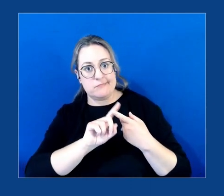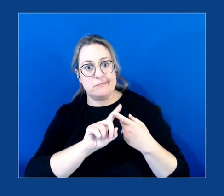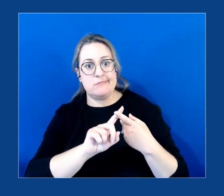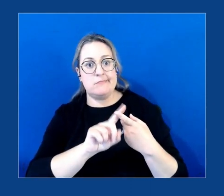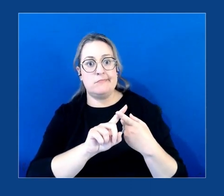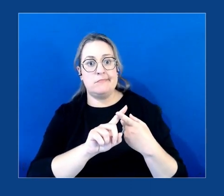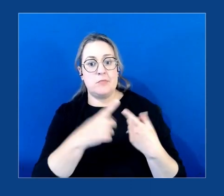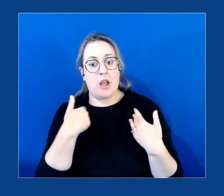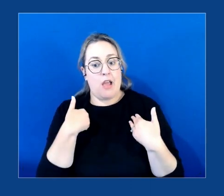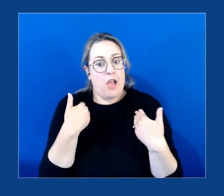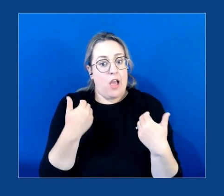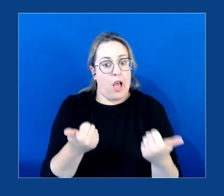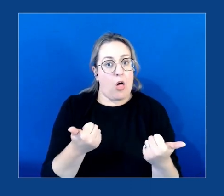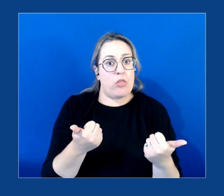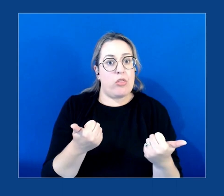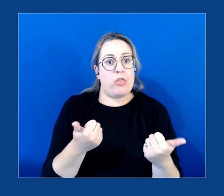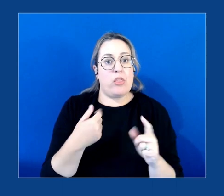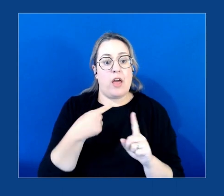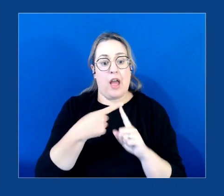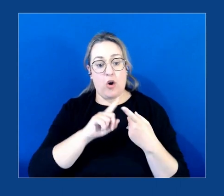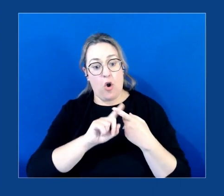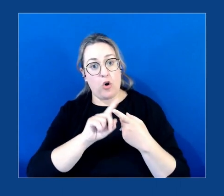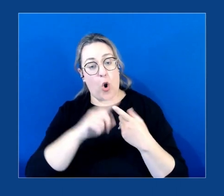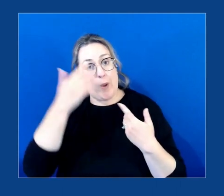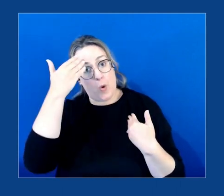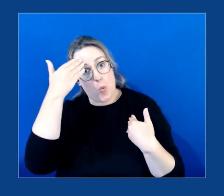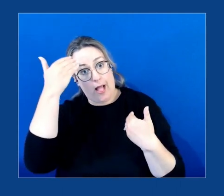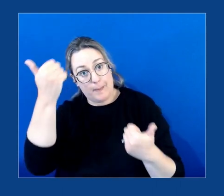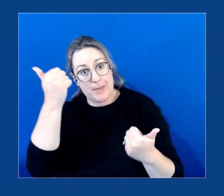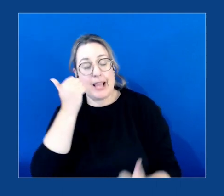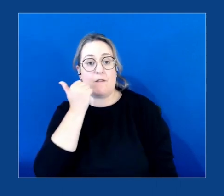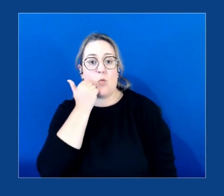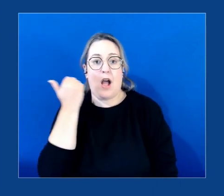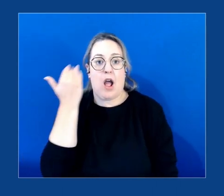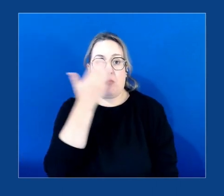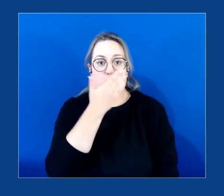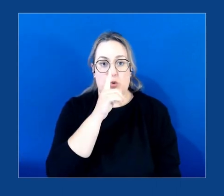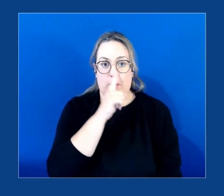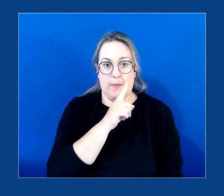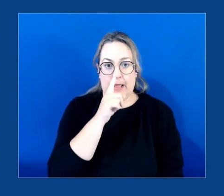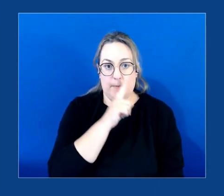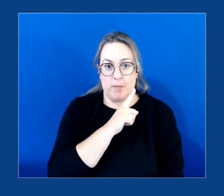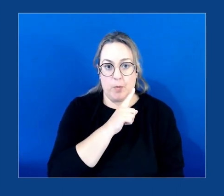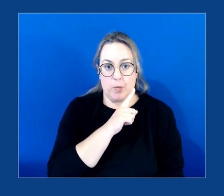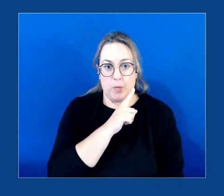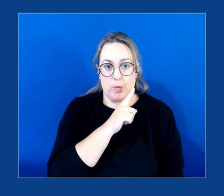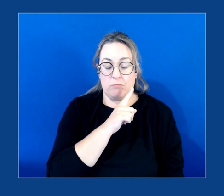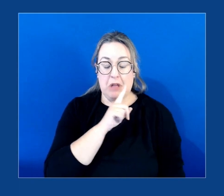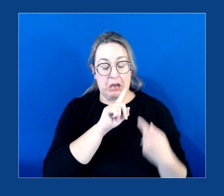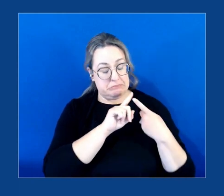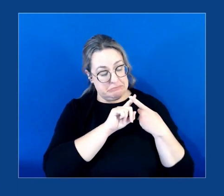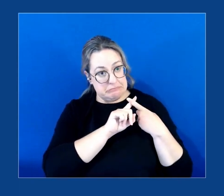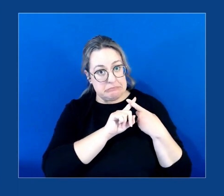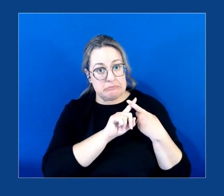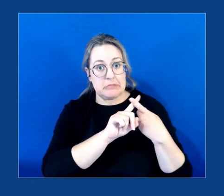health and well-being of Aboriginal people and for the continuation